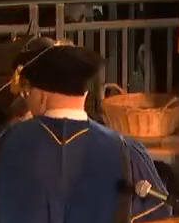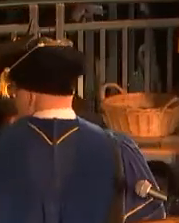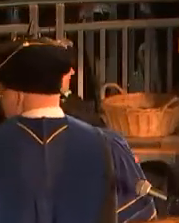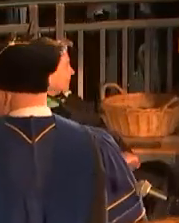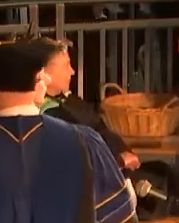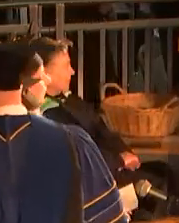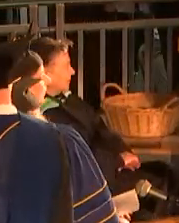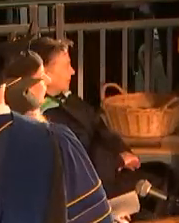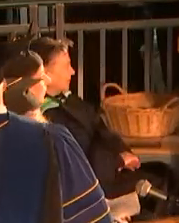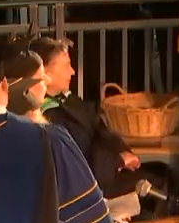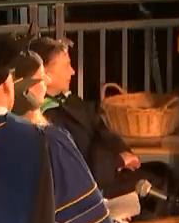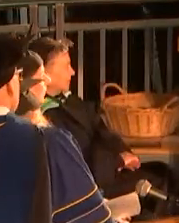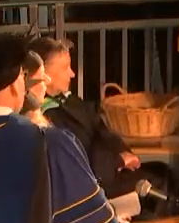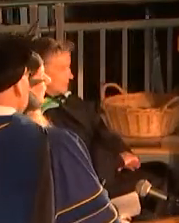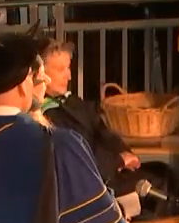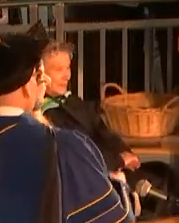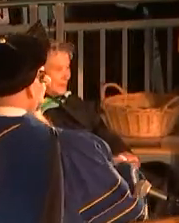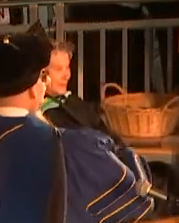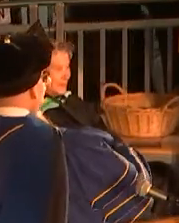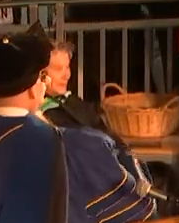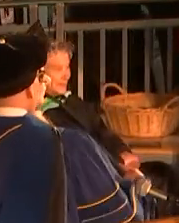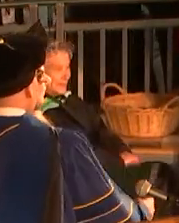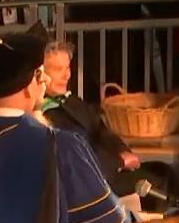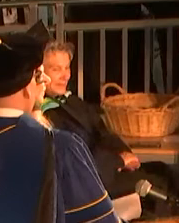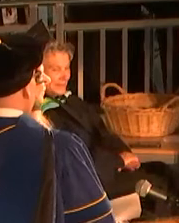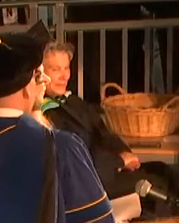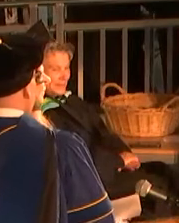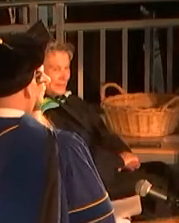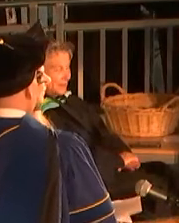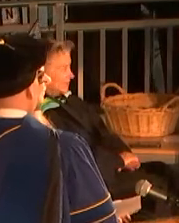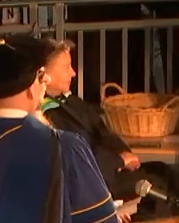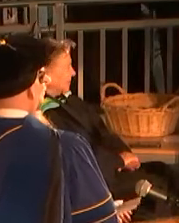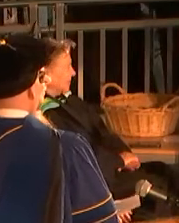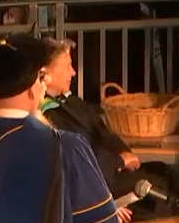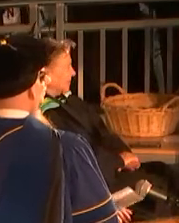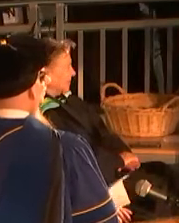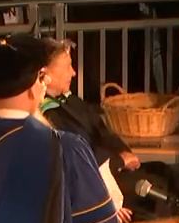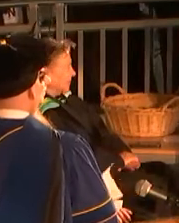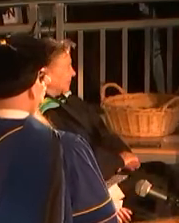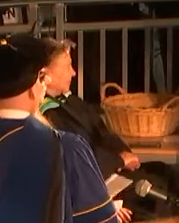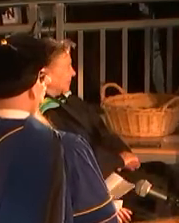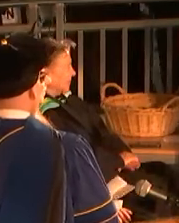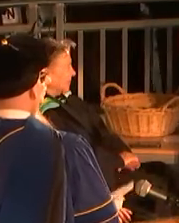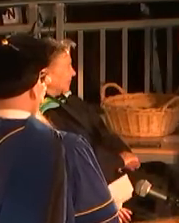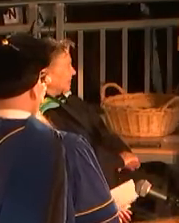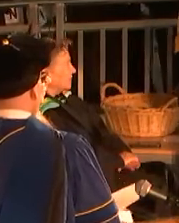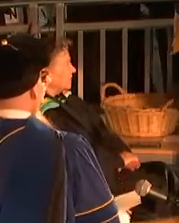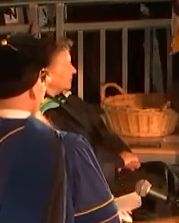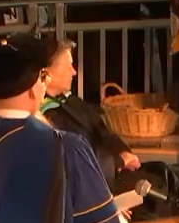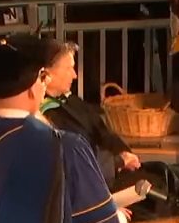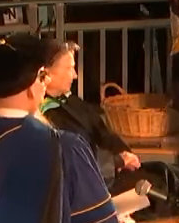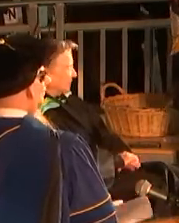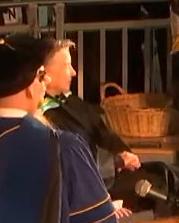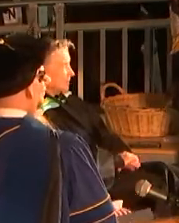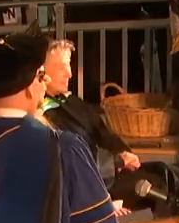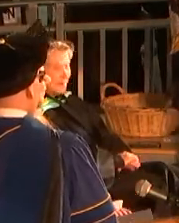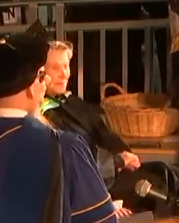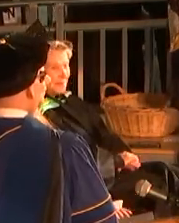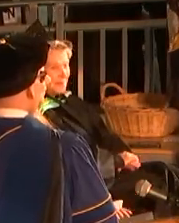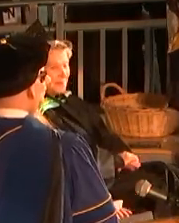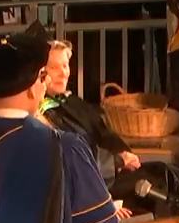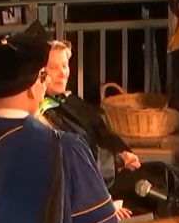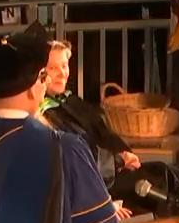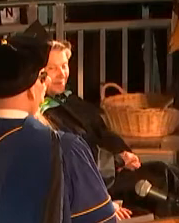Kayla M. Santiago, cum laude, also receiving Early Childhood Education Preschool Certificate.